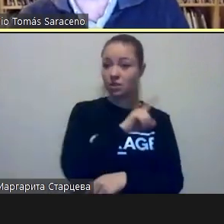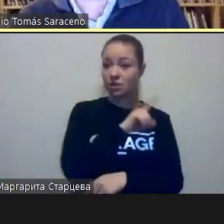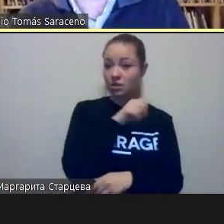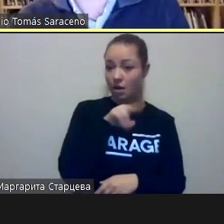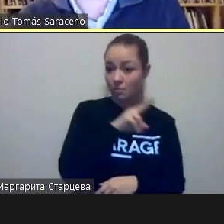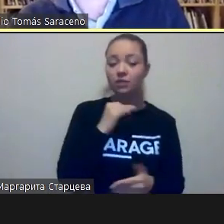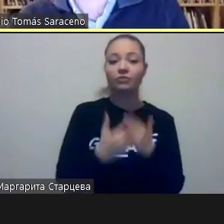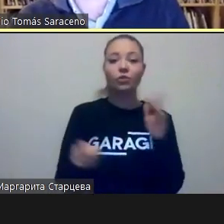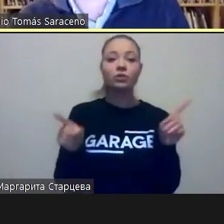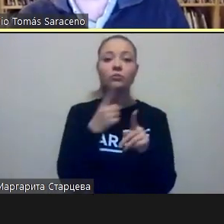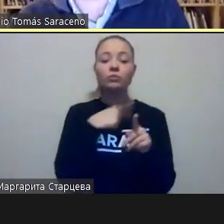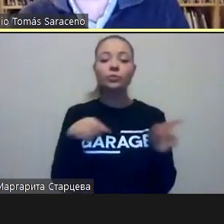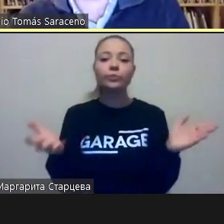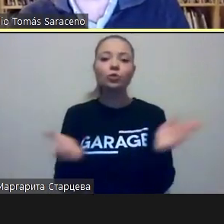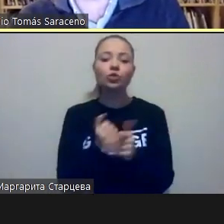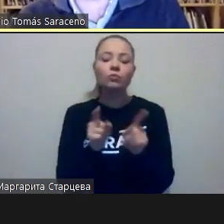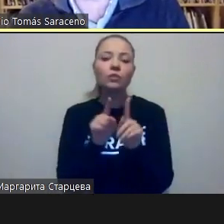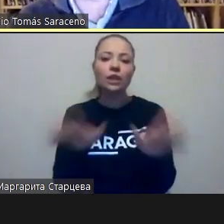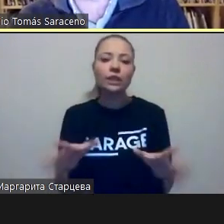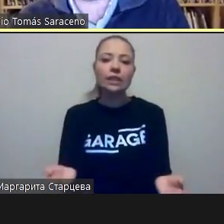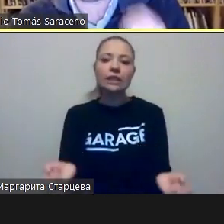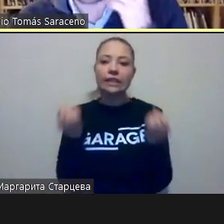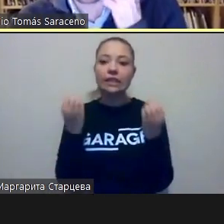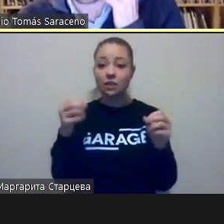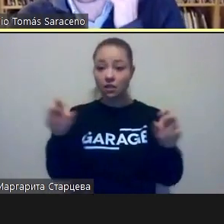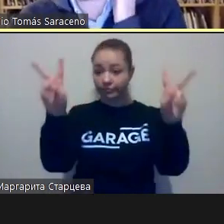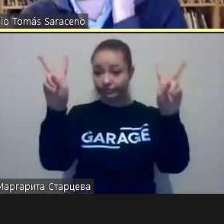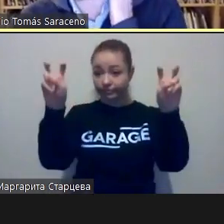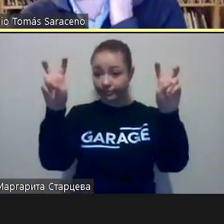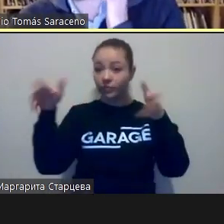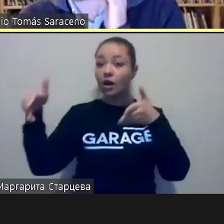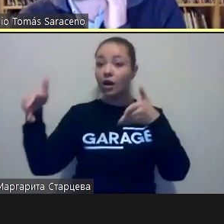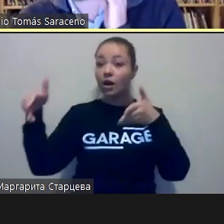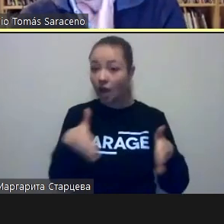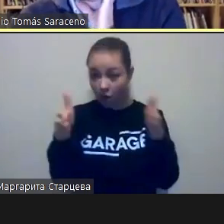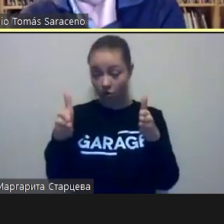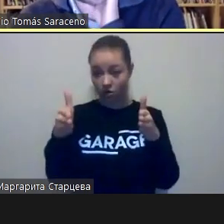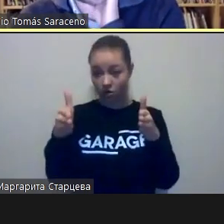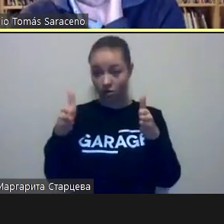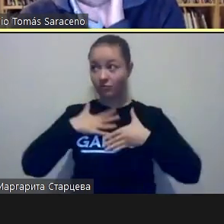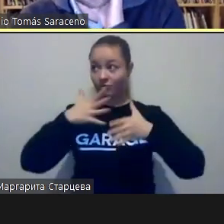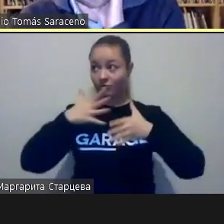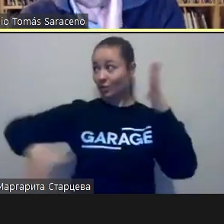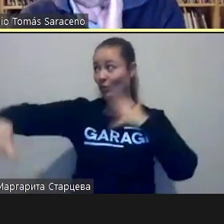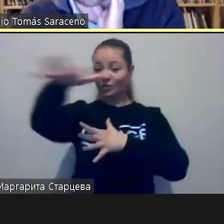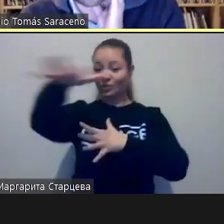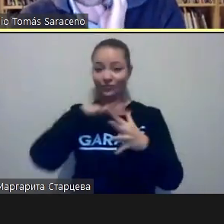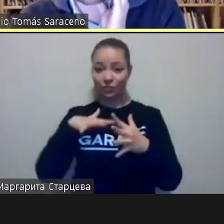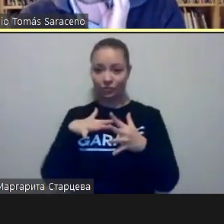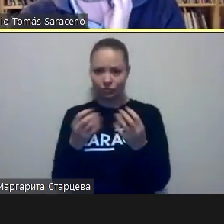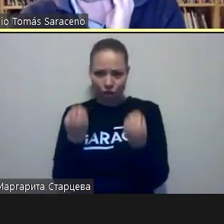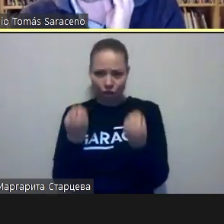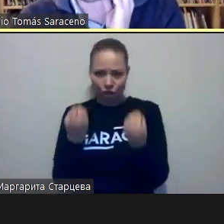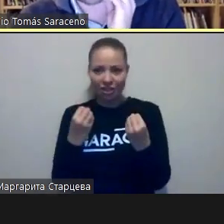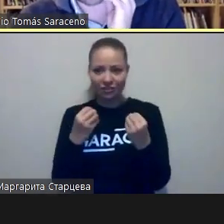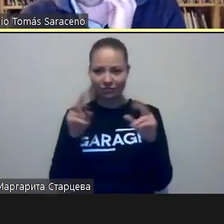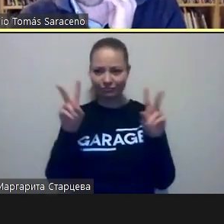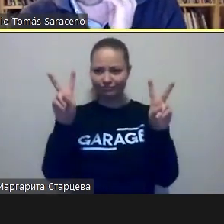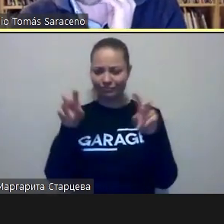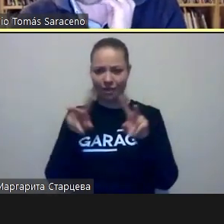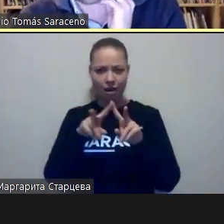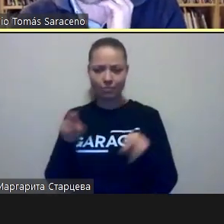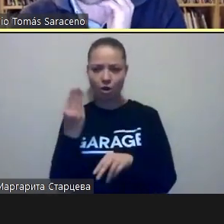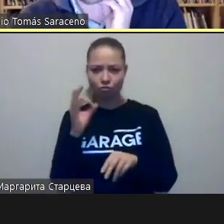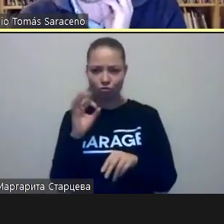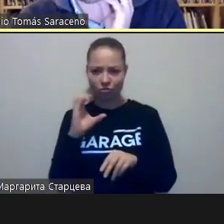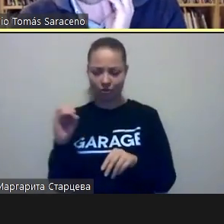highways, that we could start to think about, we could move around the world. Now, if you think about this section, the planet Earth is down here. And